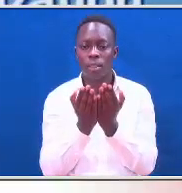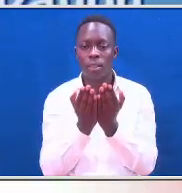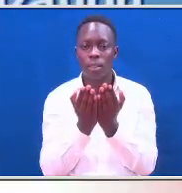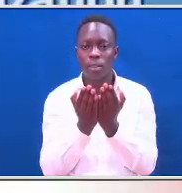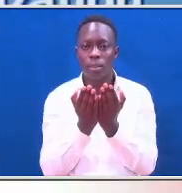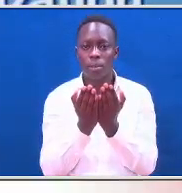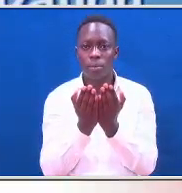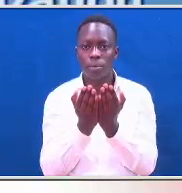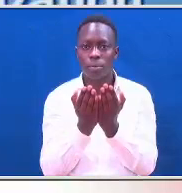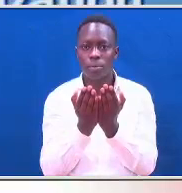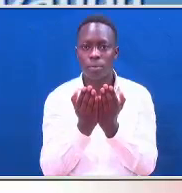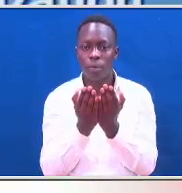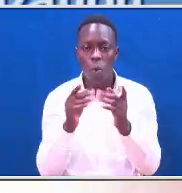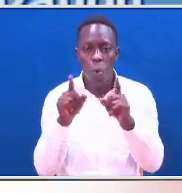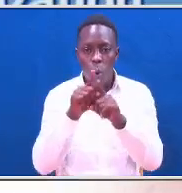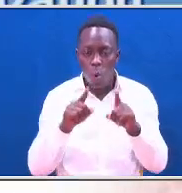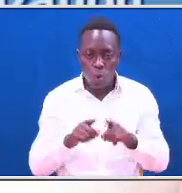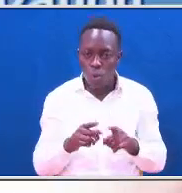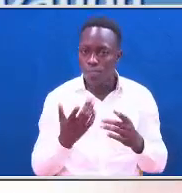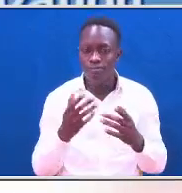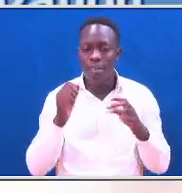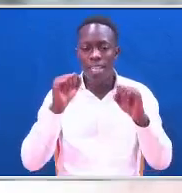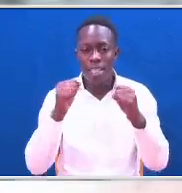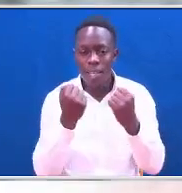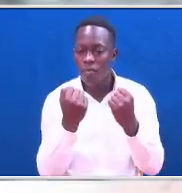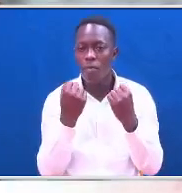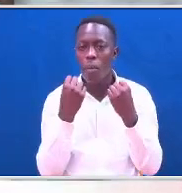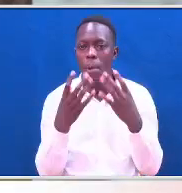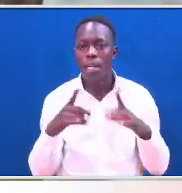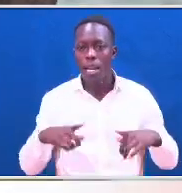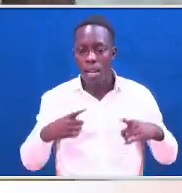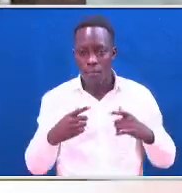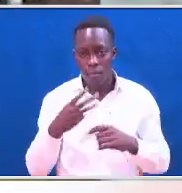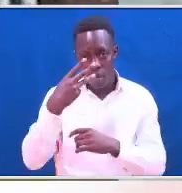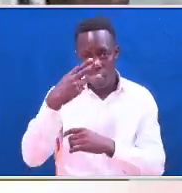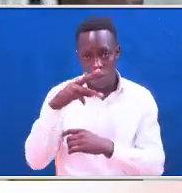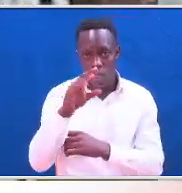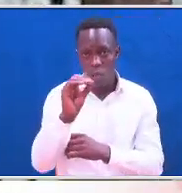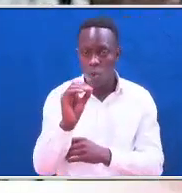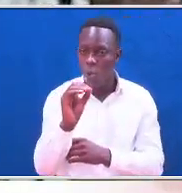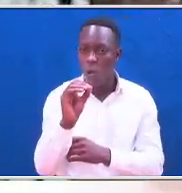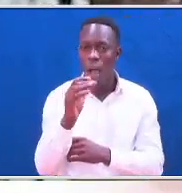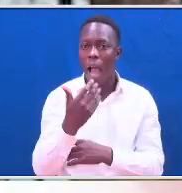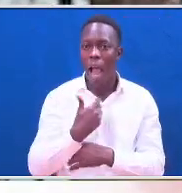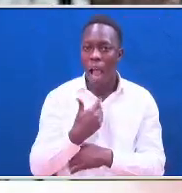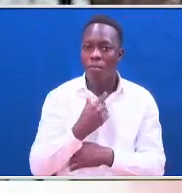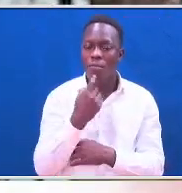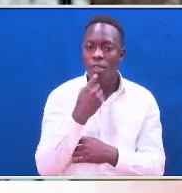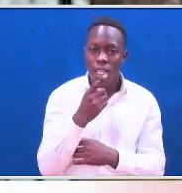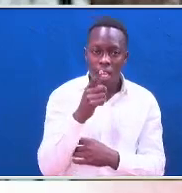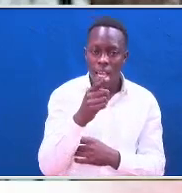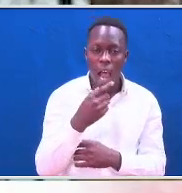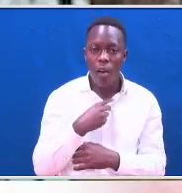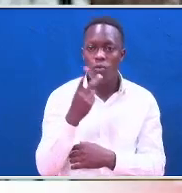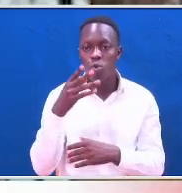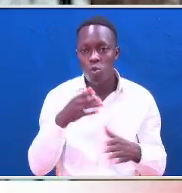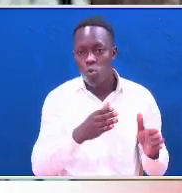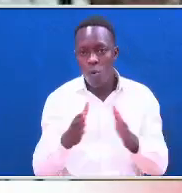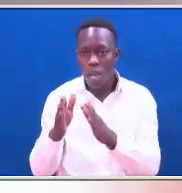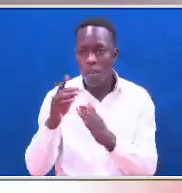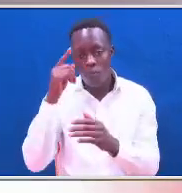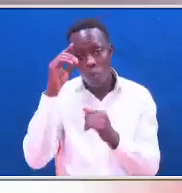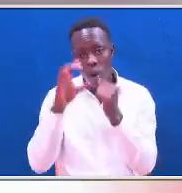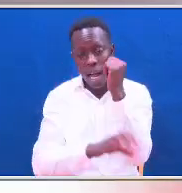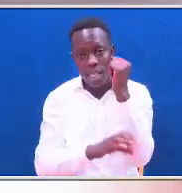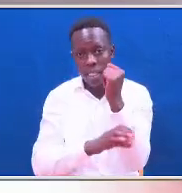the pandemic and saving a lot of lives. WHO further underlining that there are essentially two ways for countries to